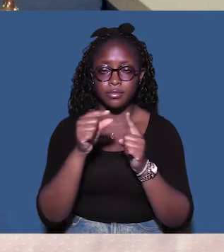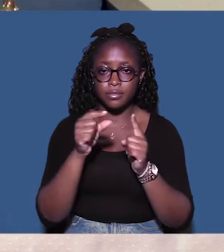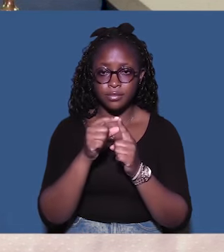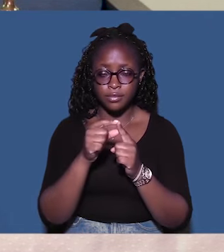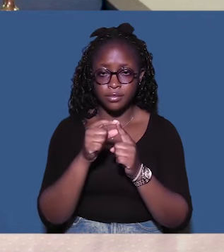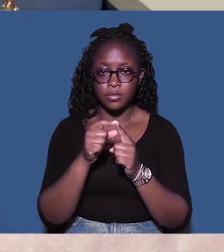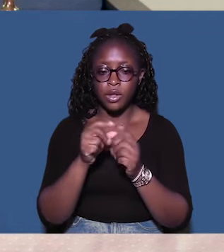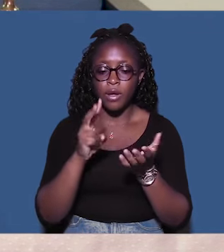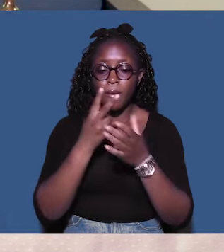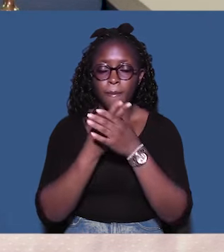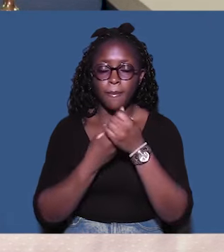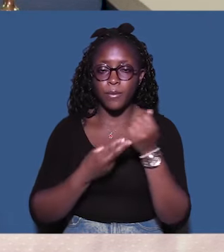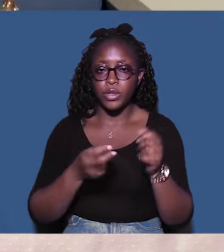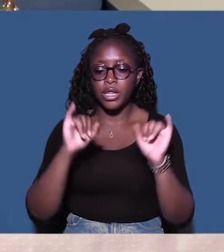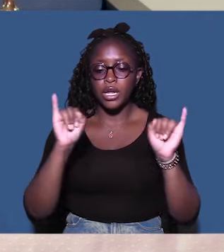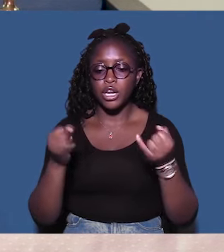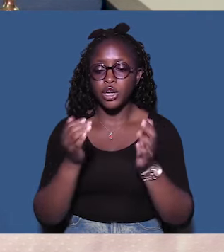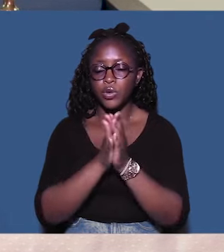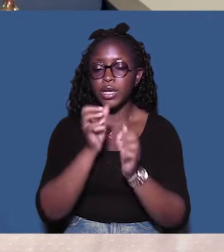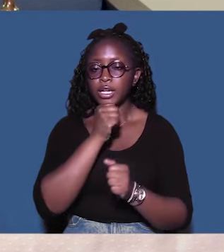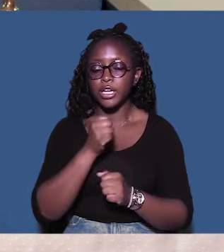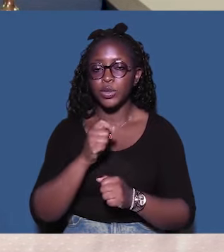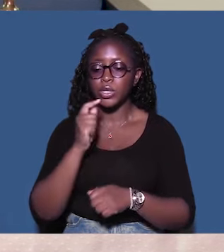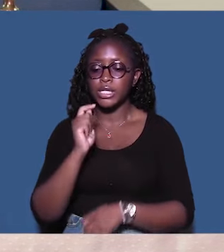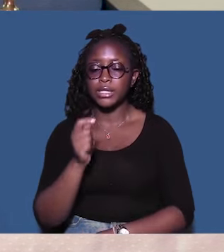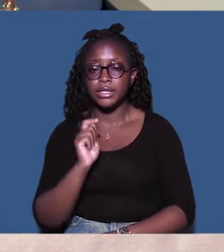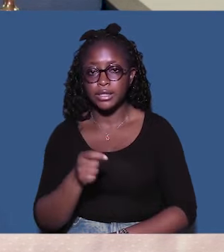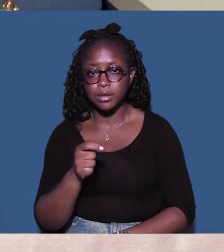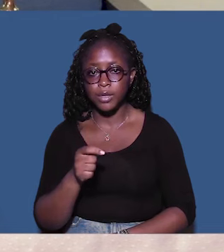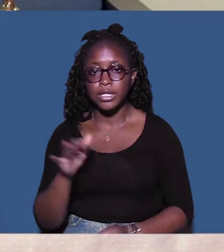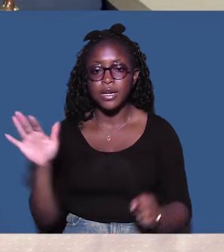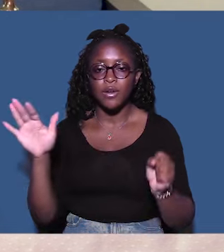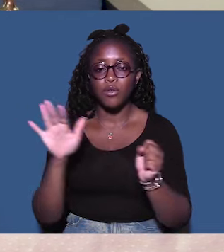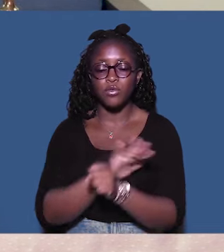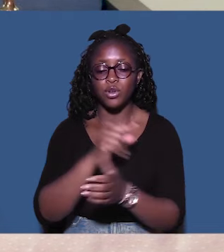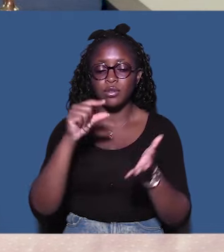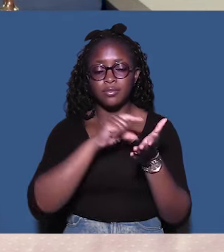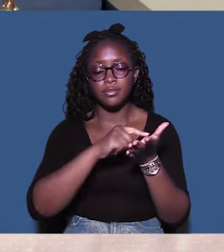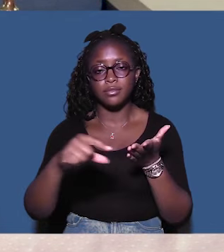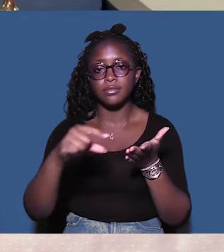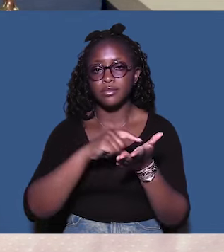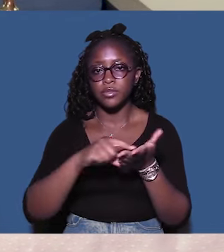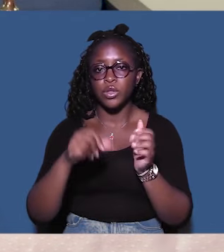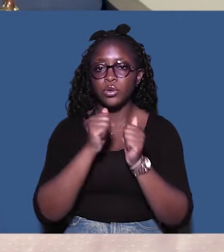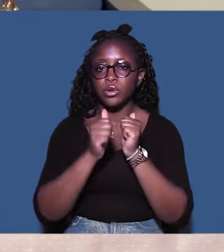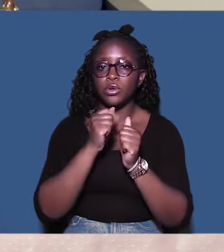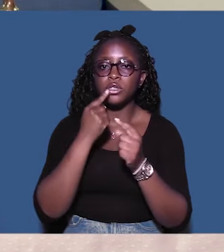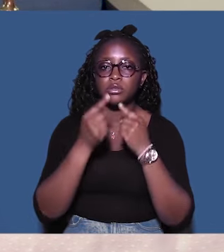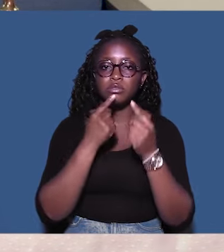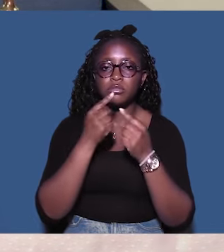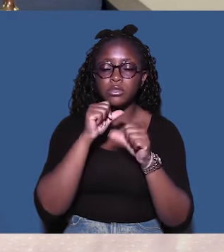and the Old Testament is full of passages that talk about God's